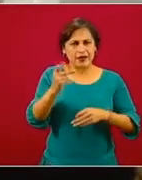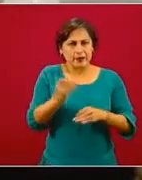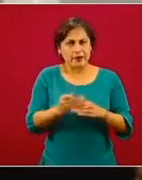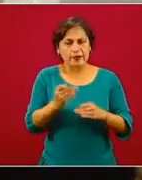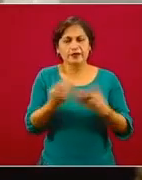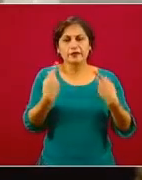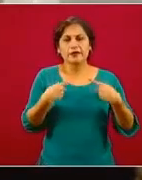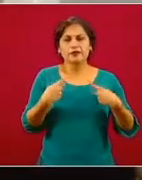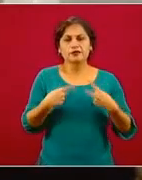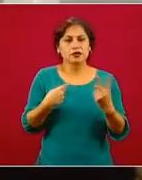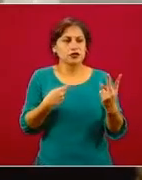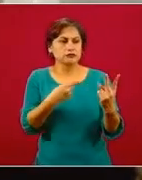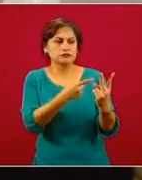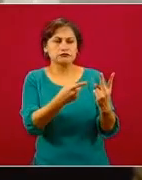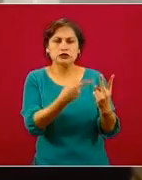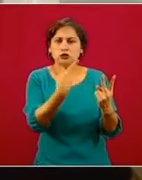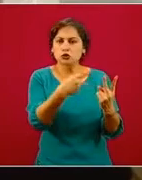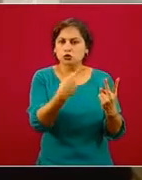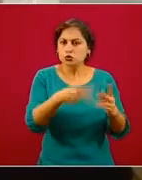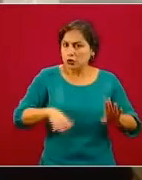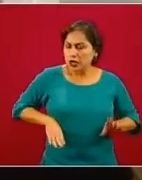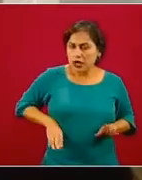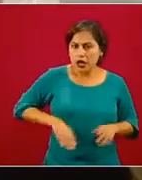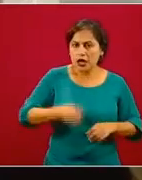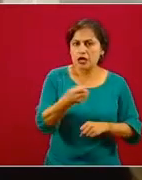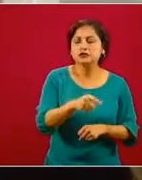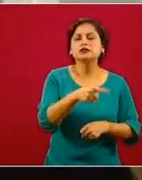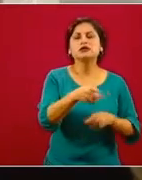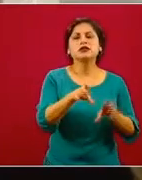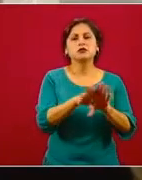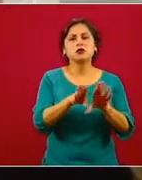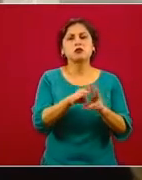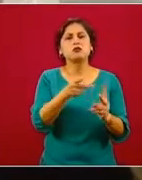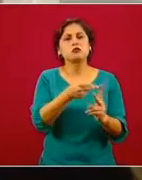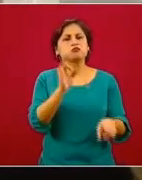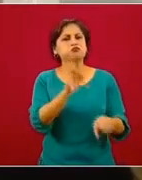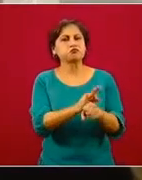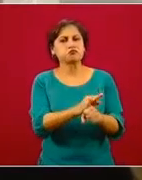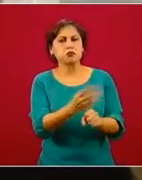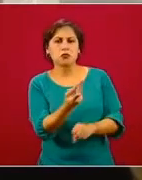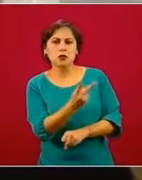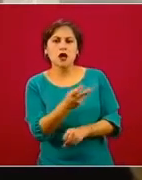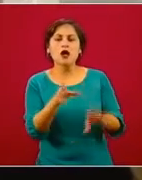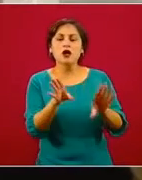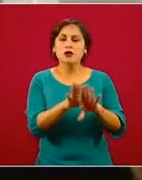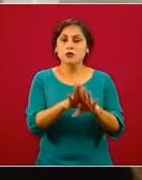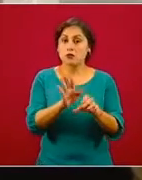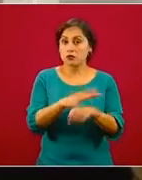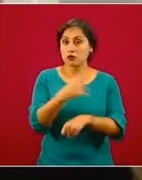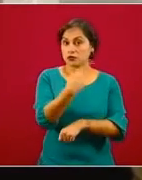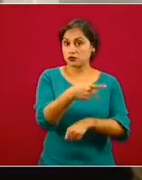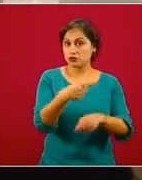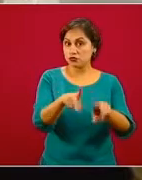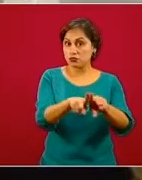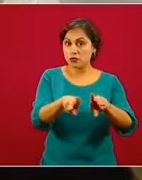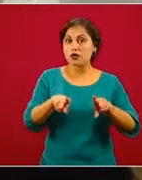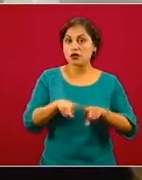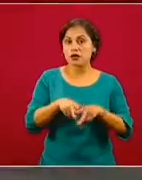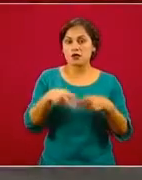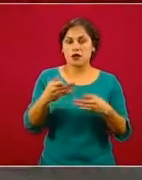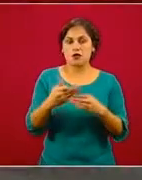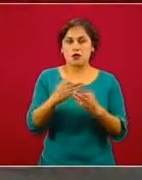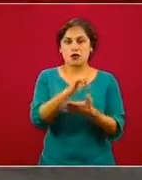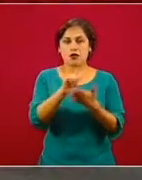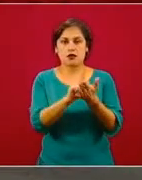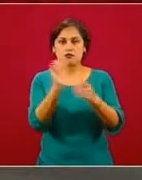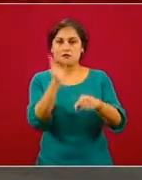So, and in general, what would a couple like that be in a position of to